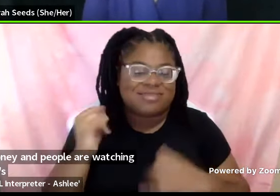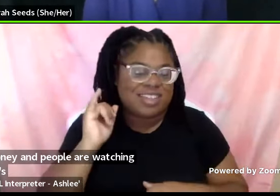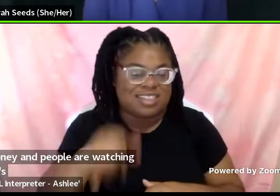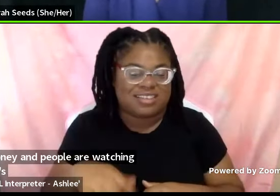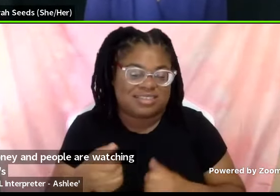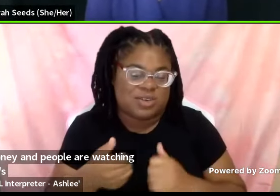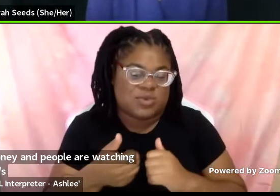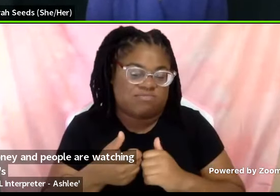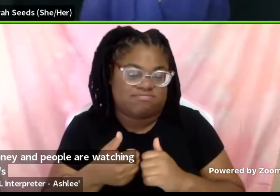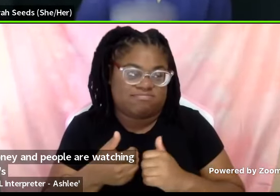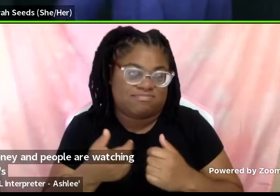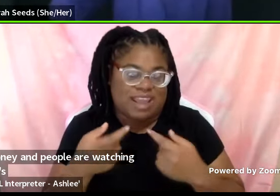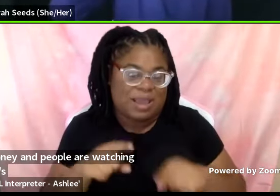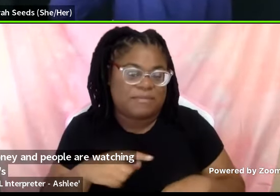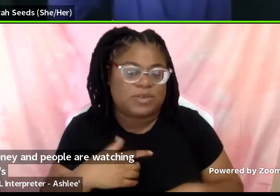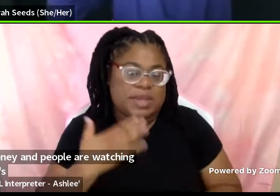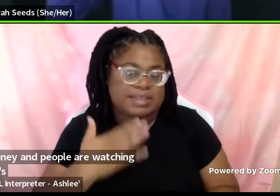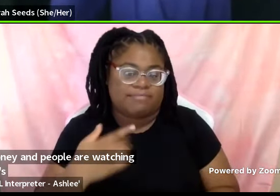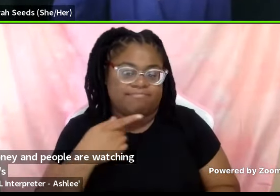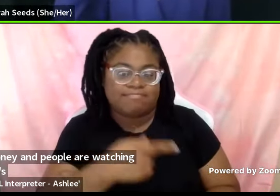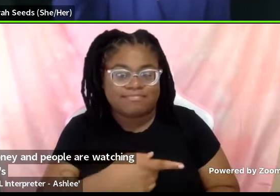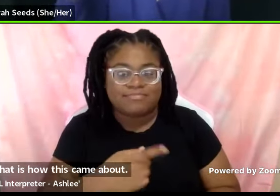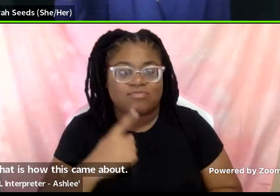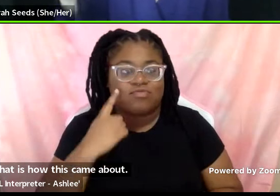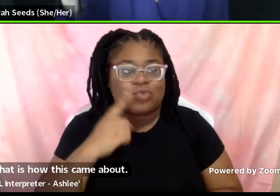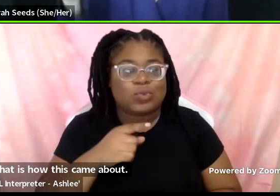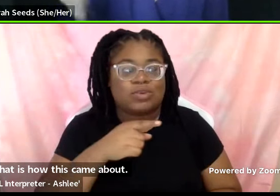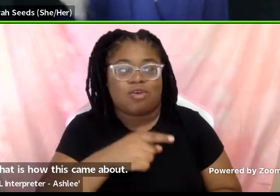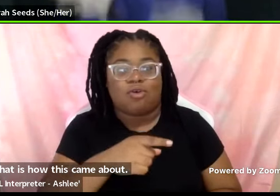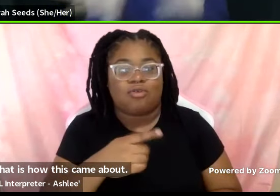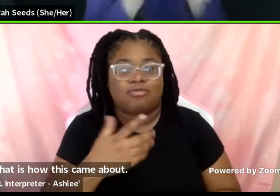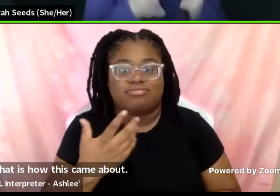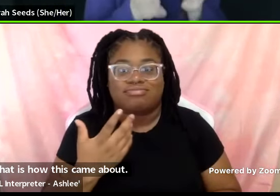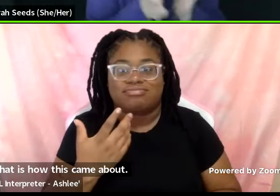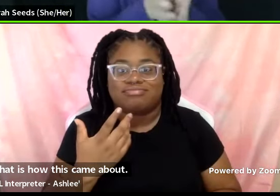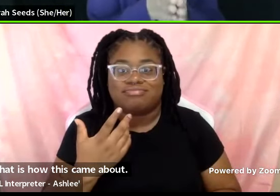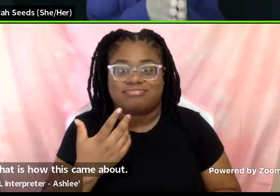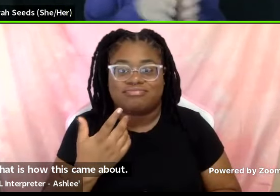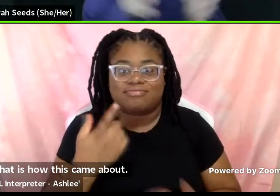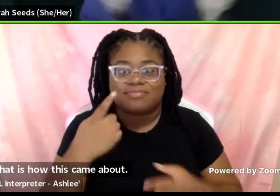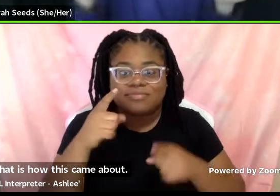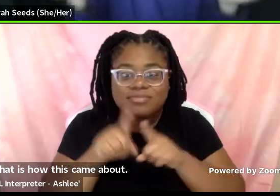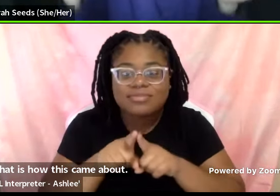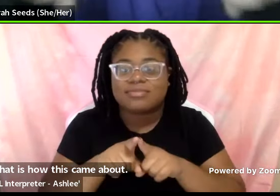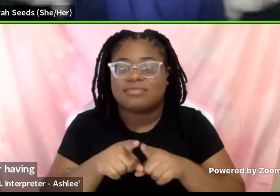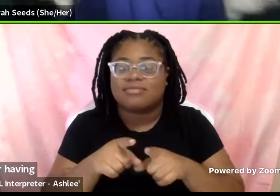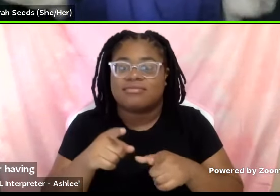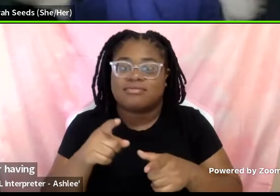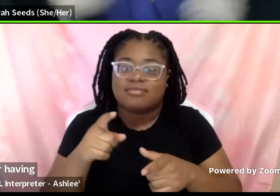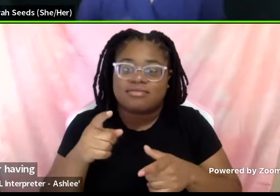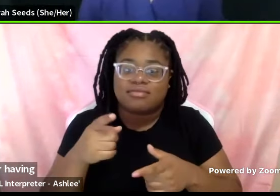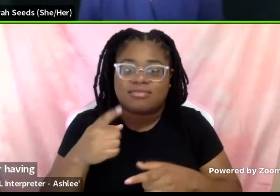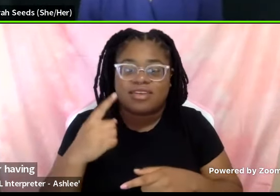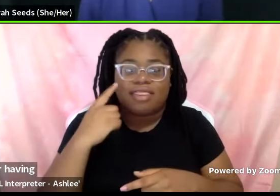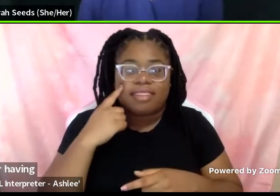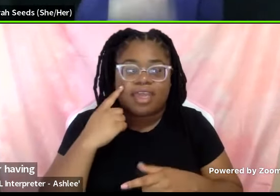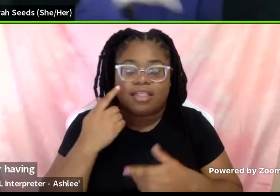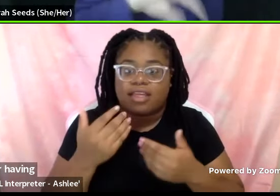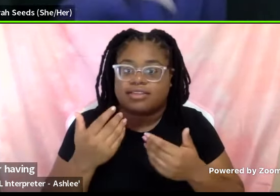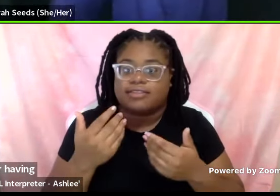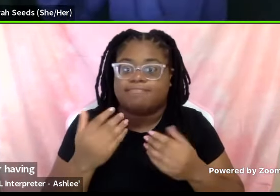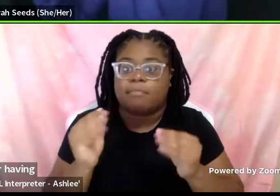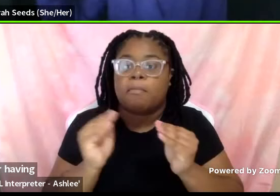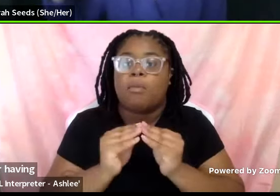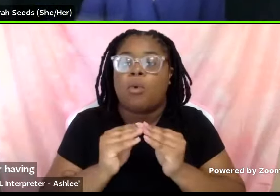I thank her for having the wherewithal to be like, let's not just vignettes, let's make a huge, like a half-hour idea